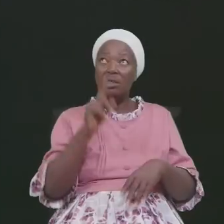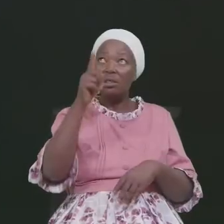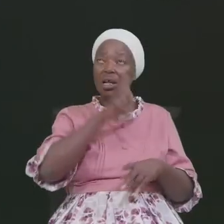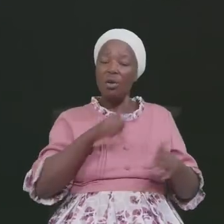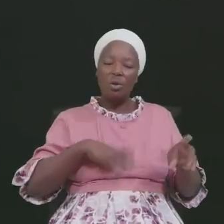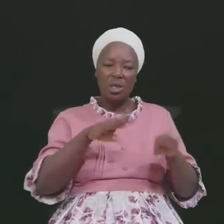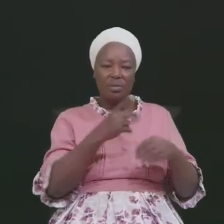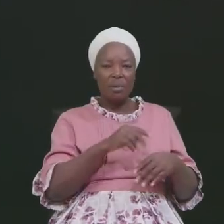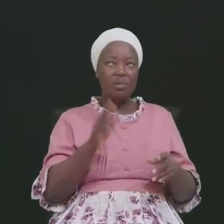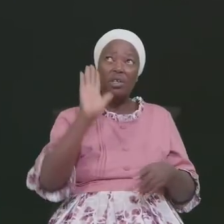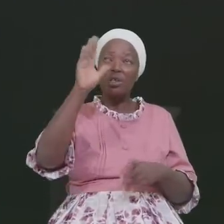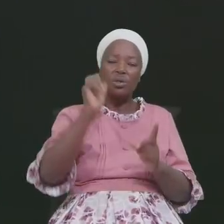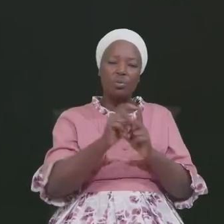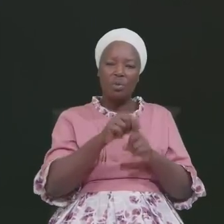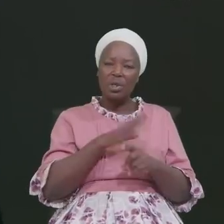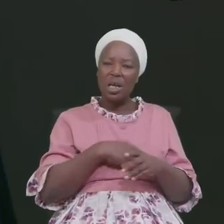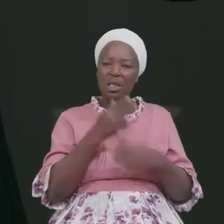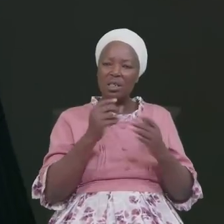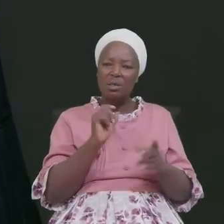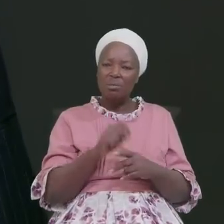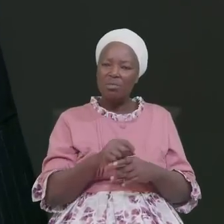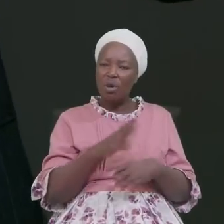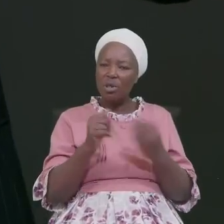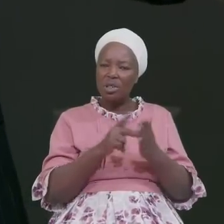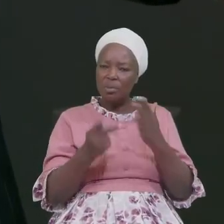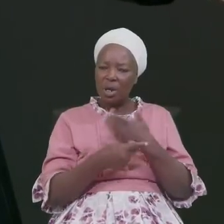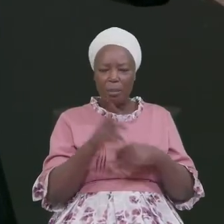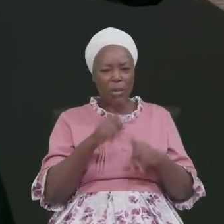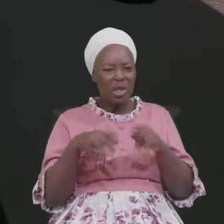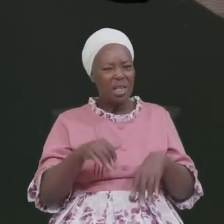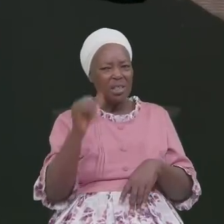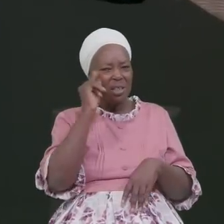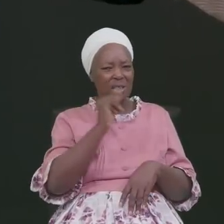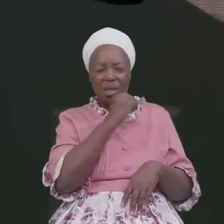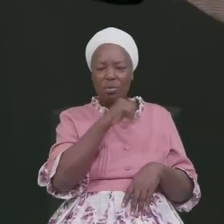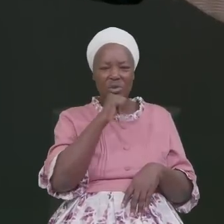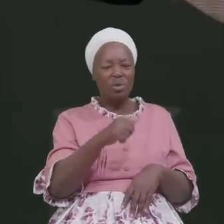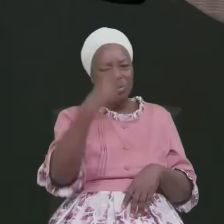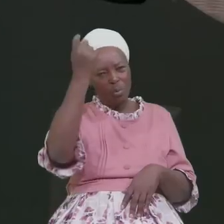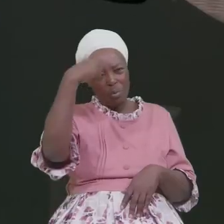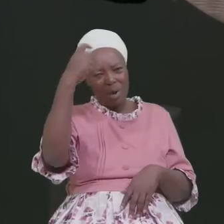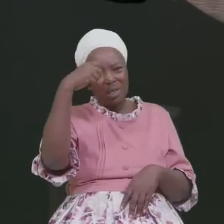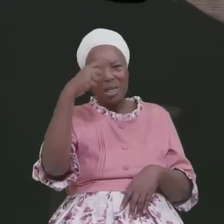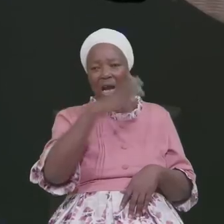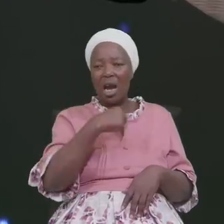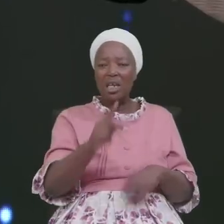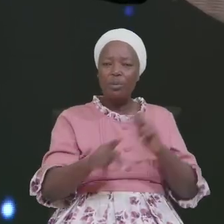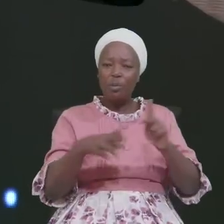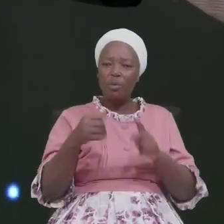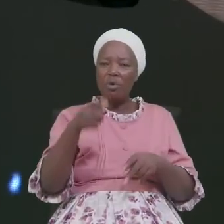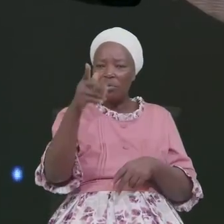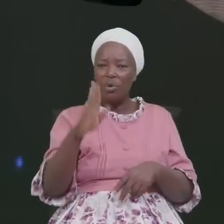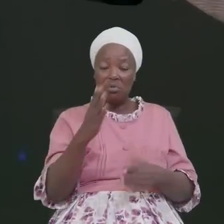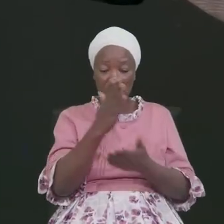his doctrine. But Israel was not always wise. And the people of God, some